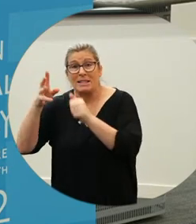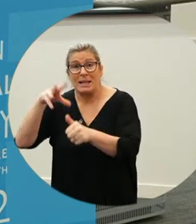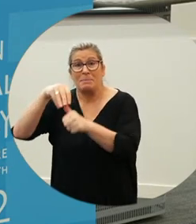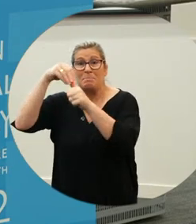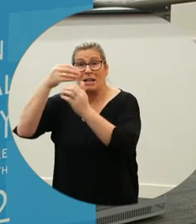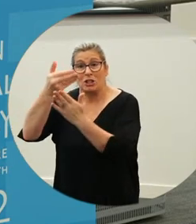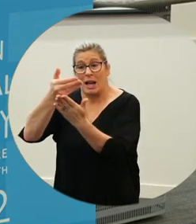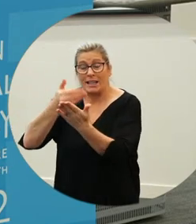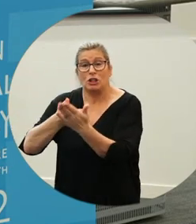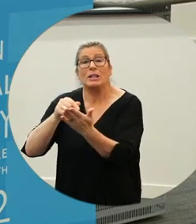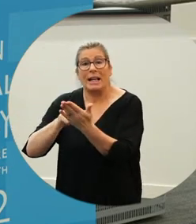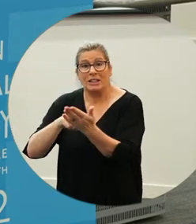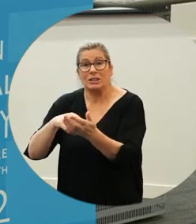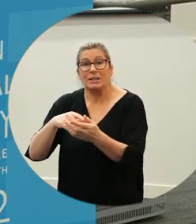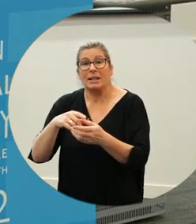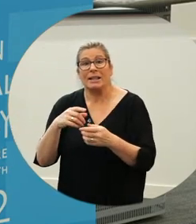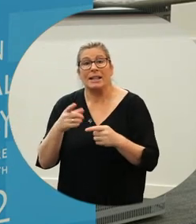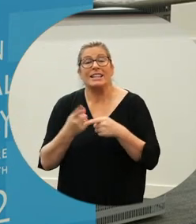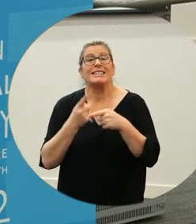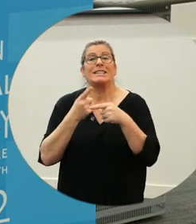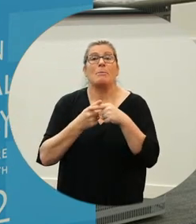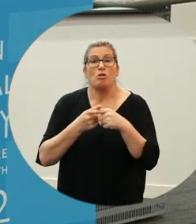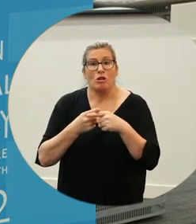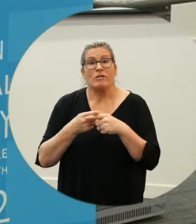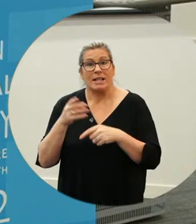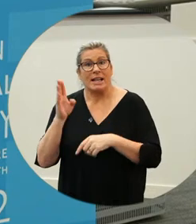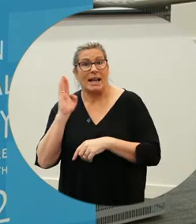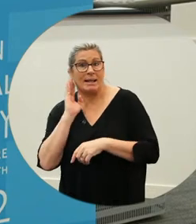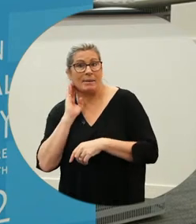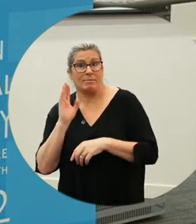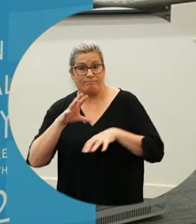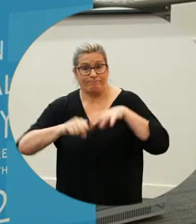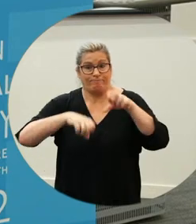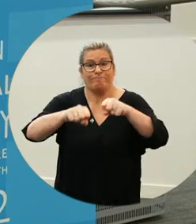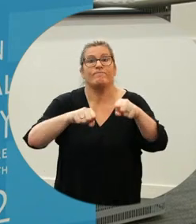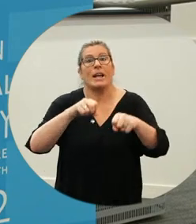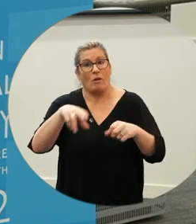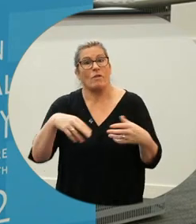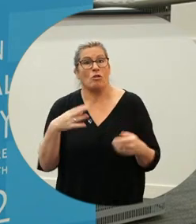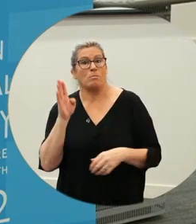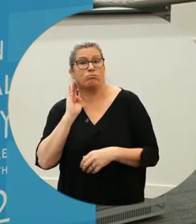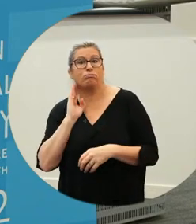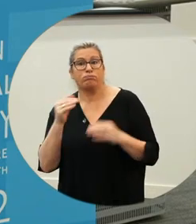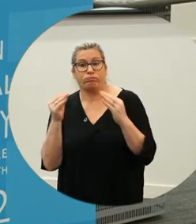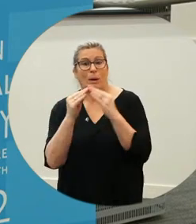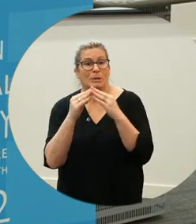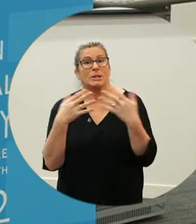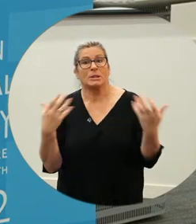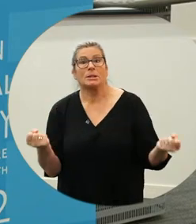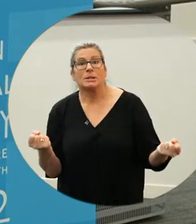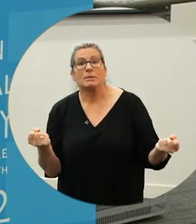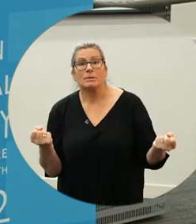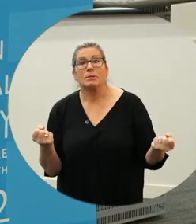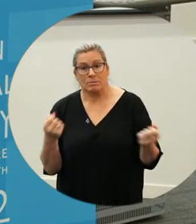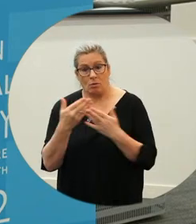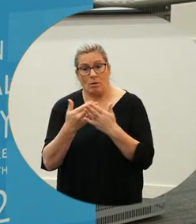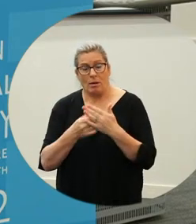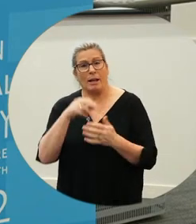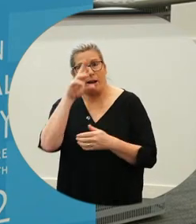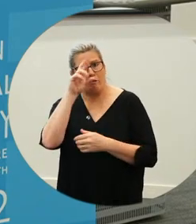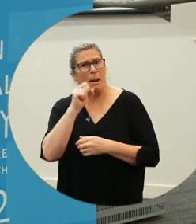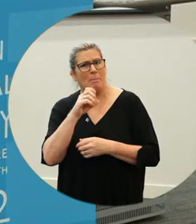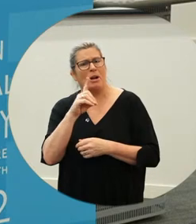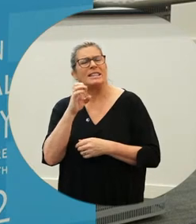Síochána Temporary Acquisition of Premises Act, 1925, to allow them to acquire premises. And I remember David Nelligan